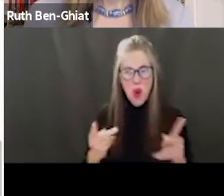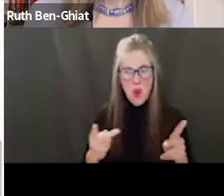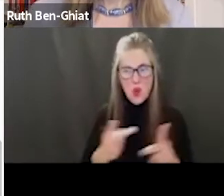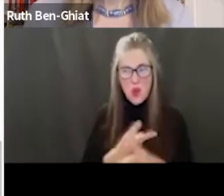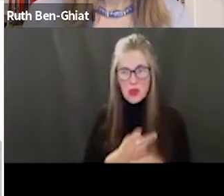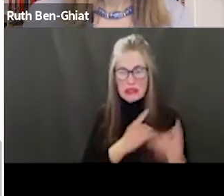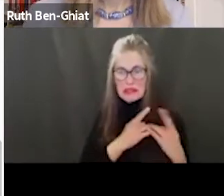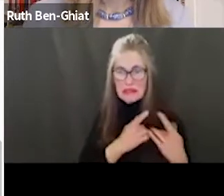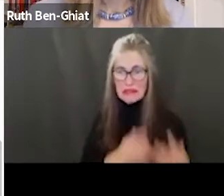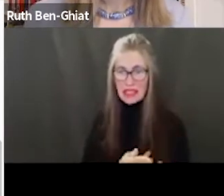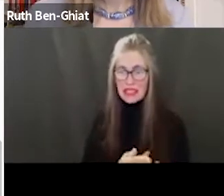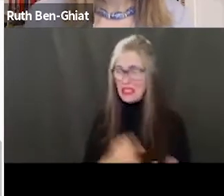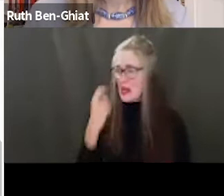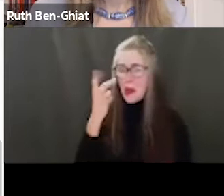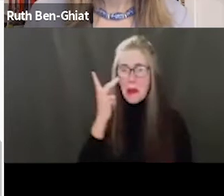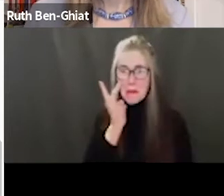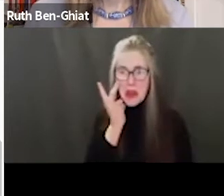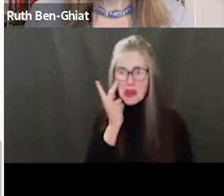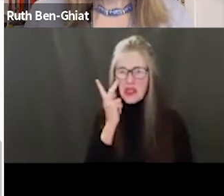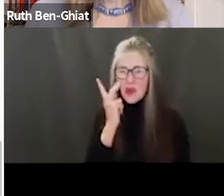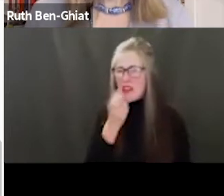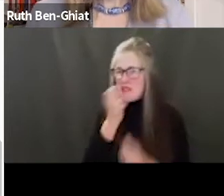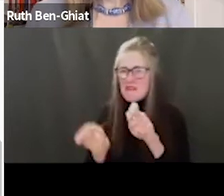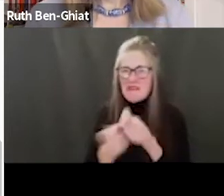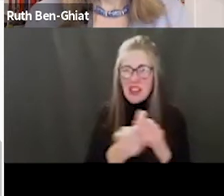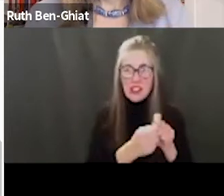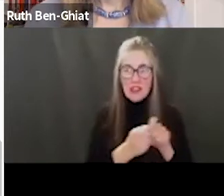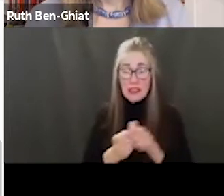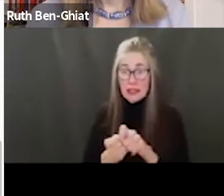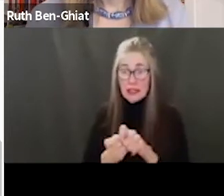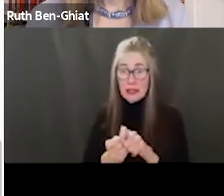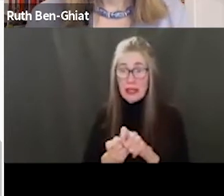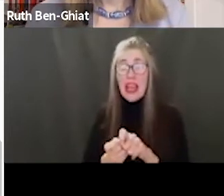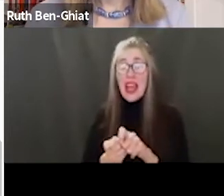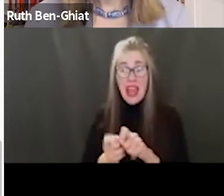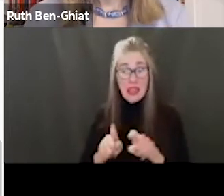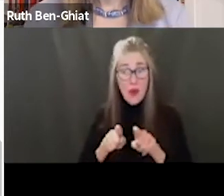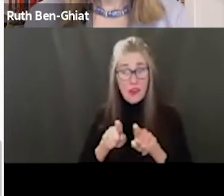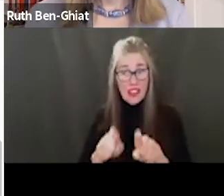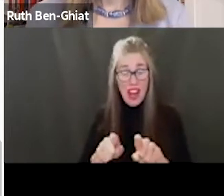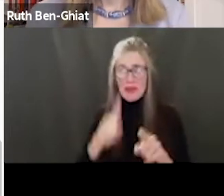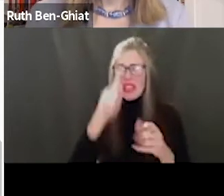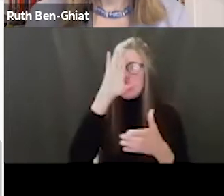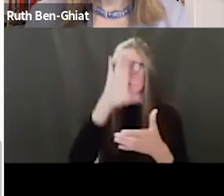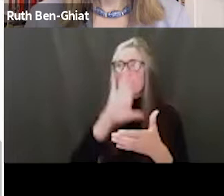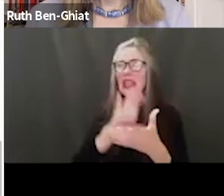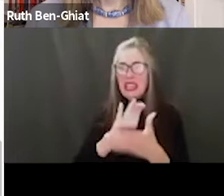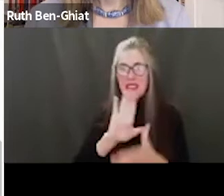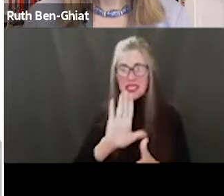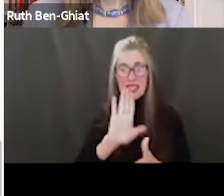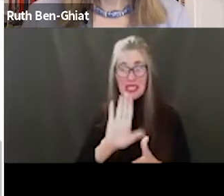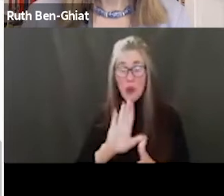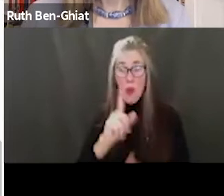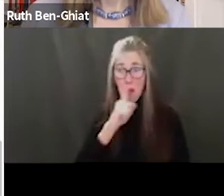before, including paranoia and vengefulness. And over time, he believes his own fictions and he makes bad